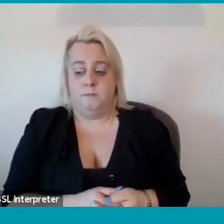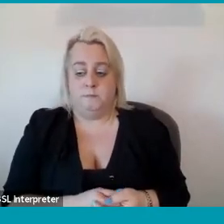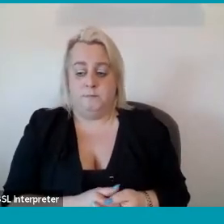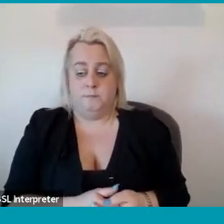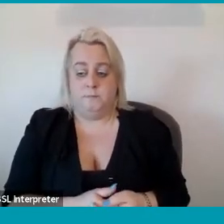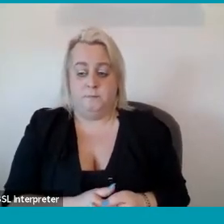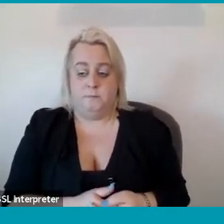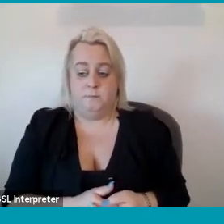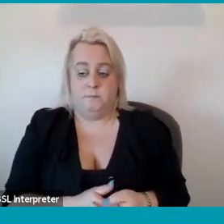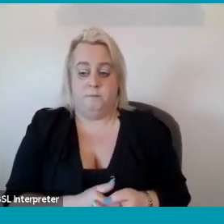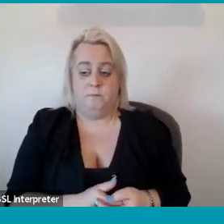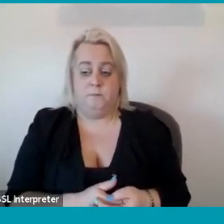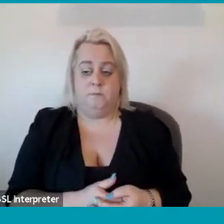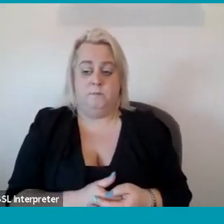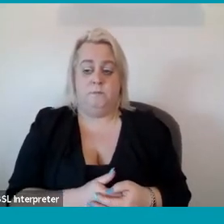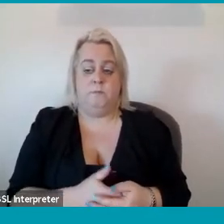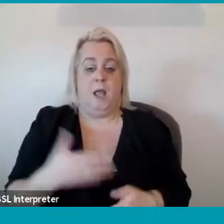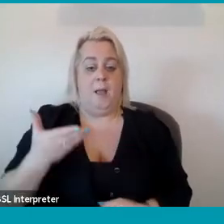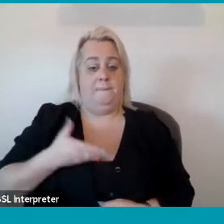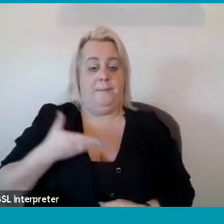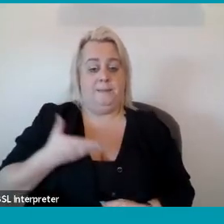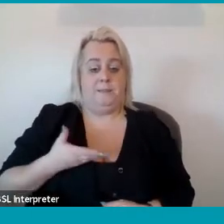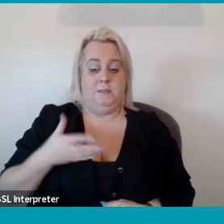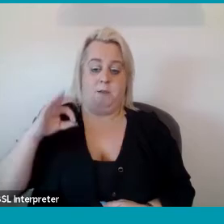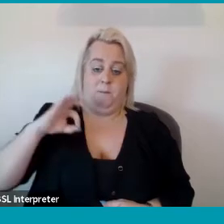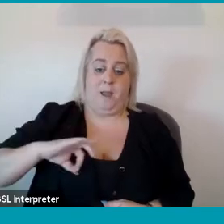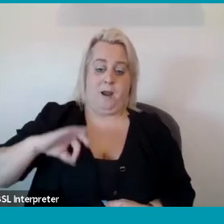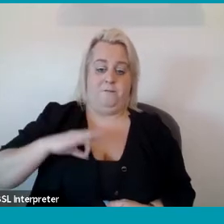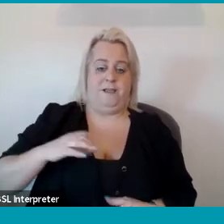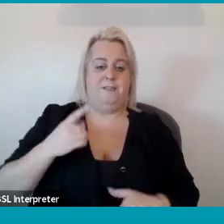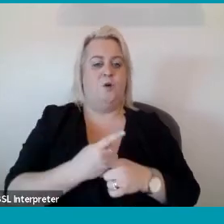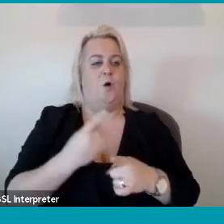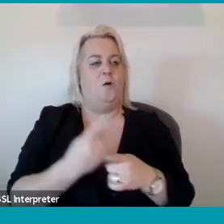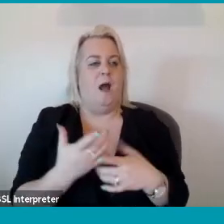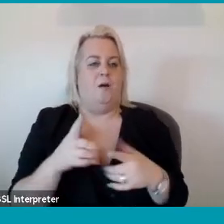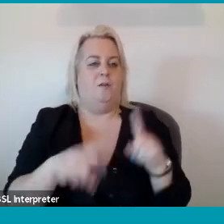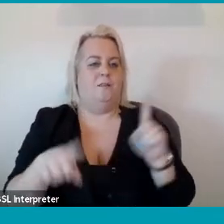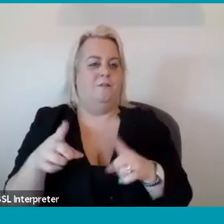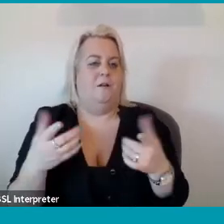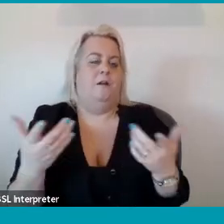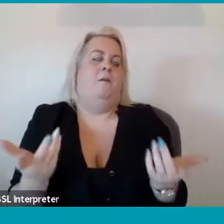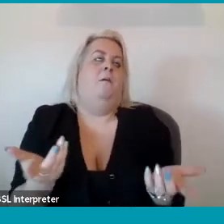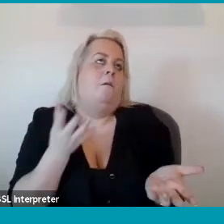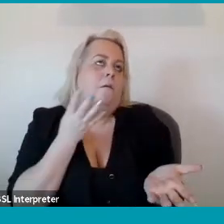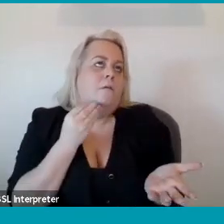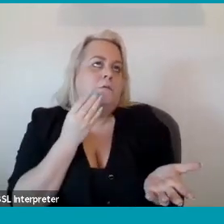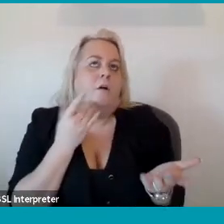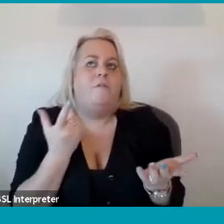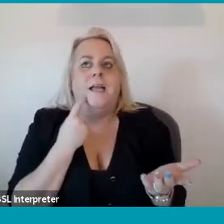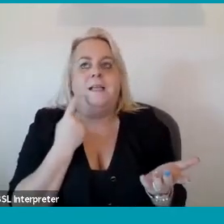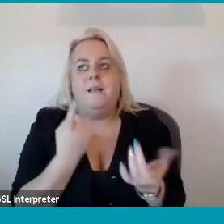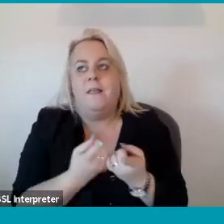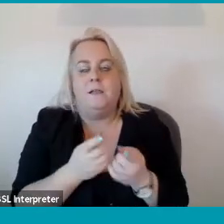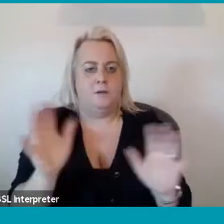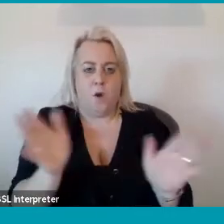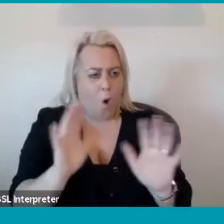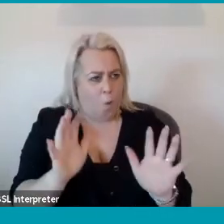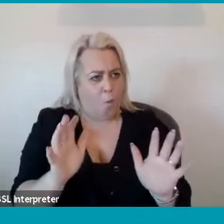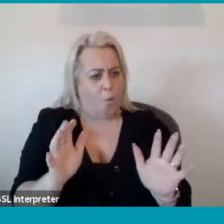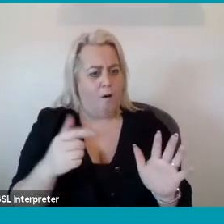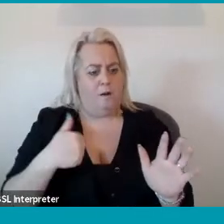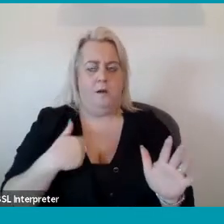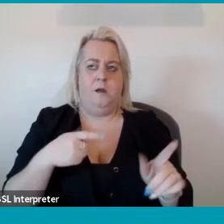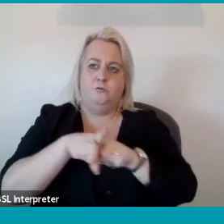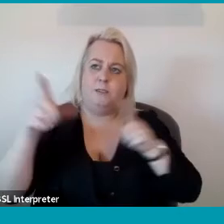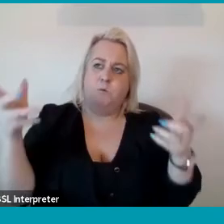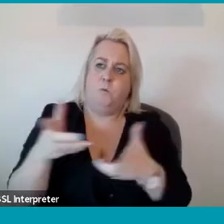here when we talk about the business benefits of employing disabled people. This is about cold, hard cash and marketing, and who would